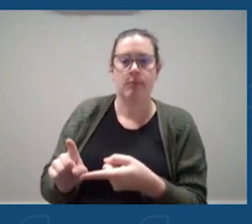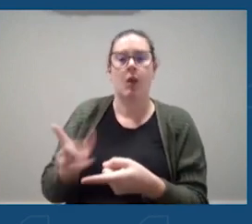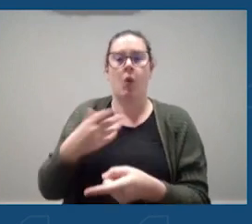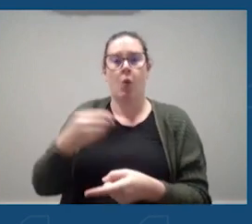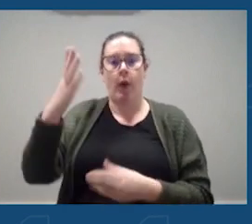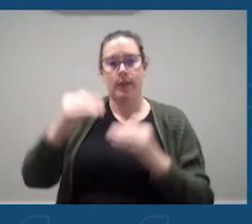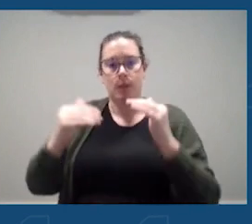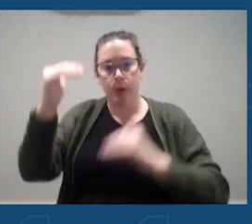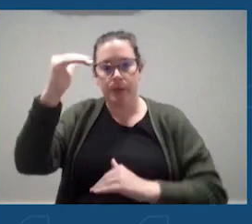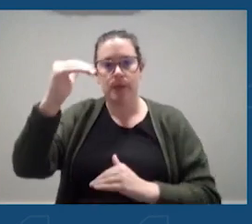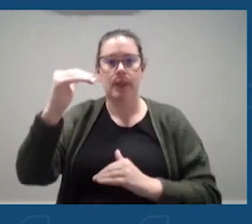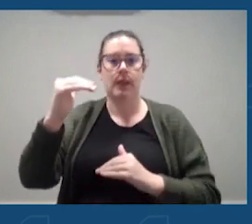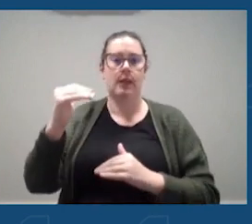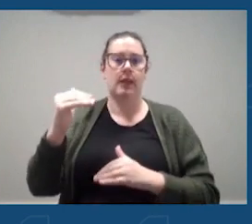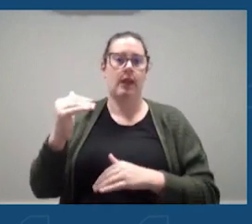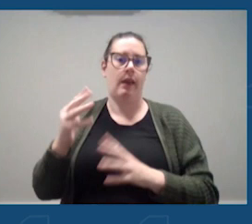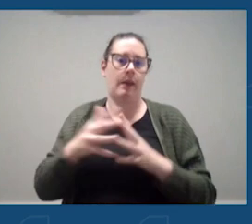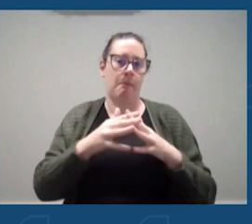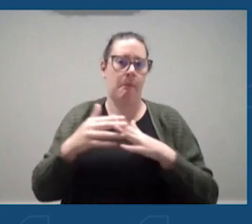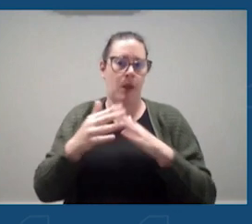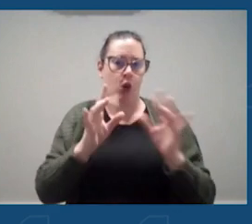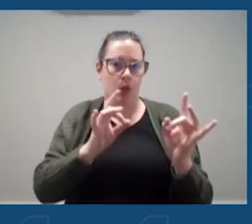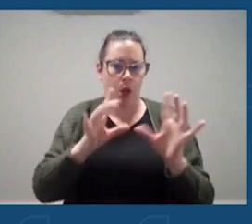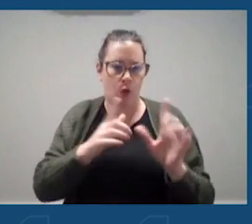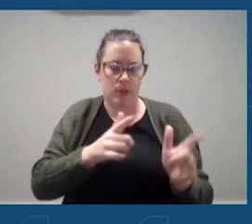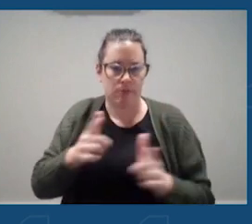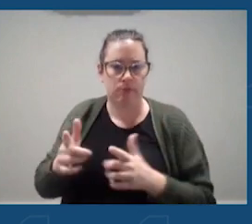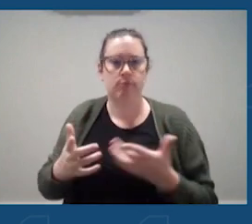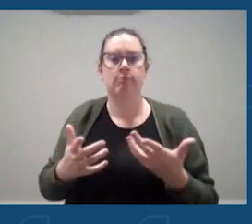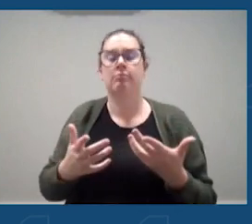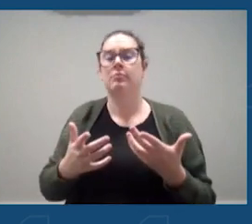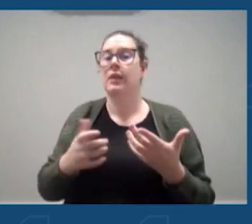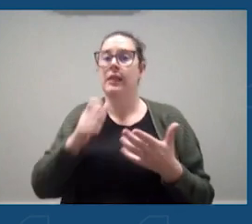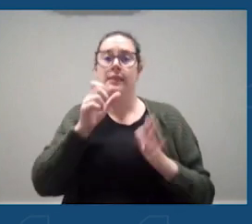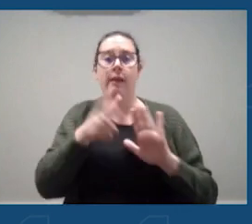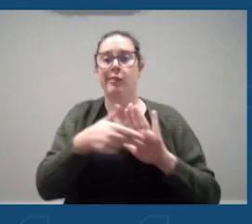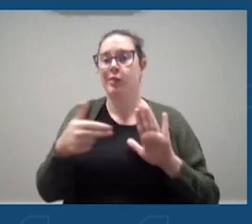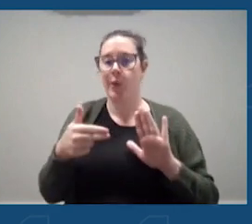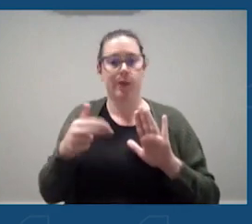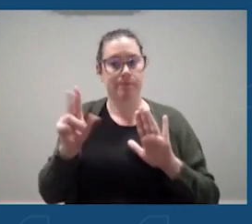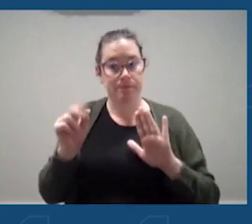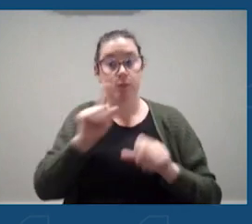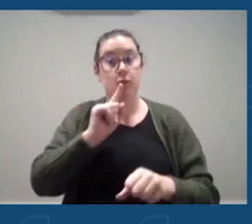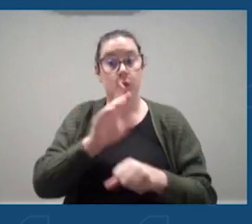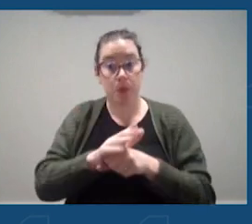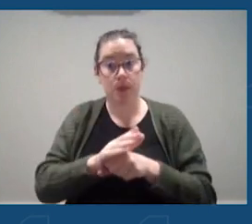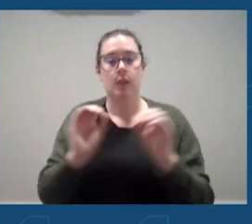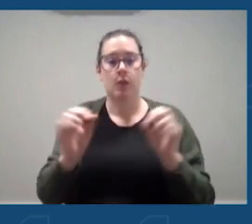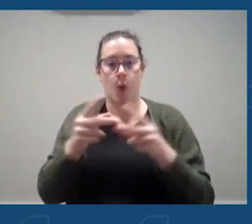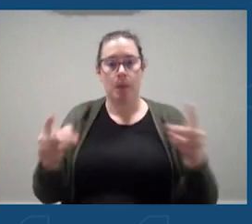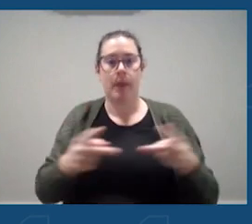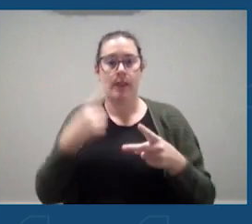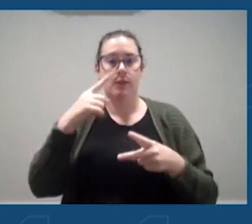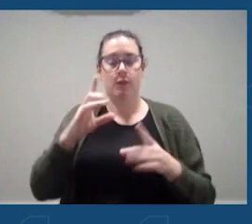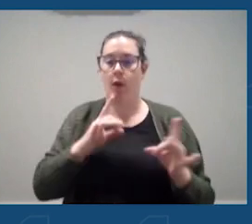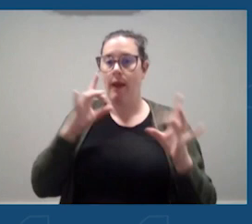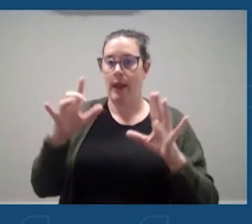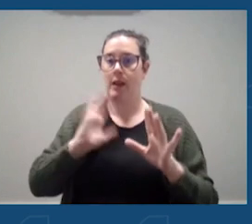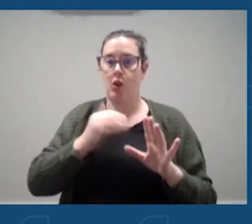Because it's not a slogan. The reality is there is no place for hate in our